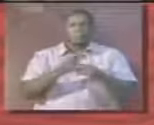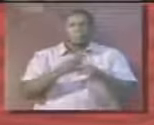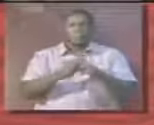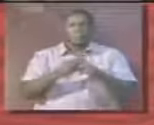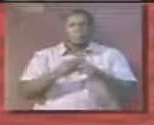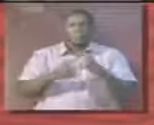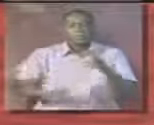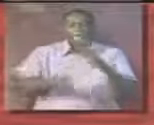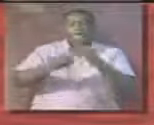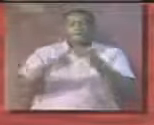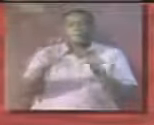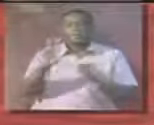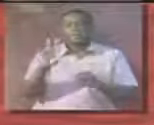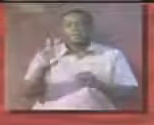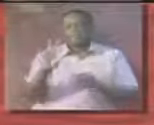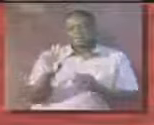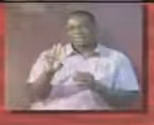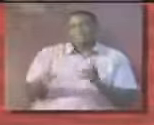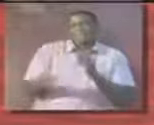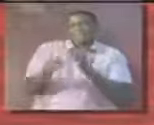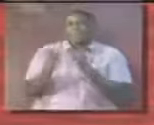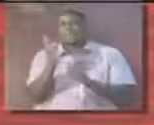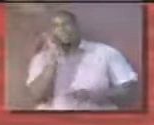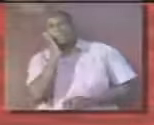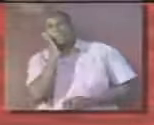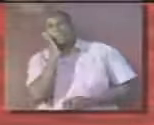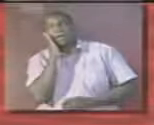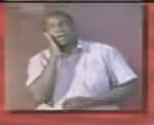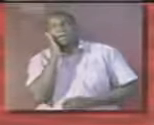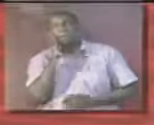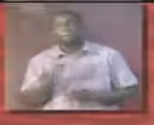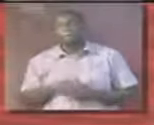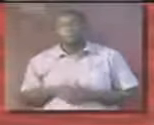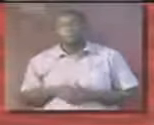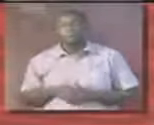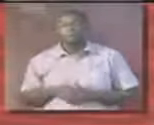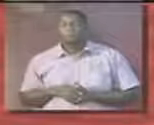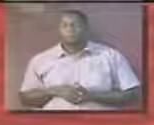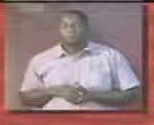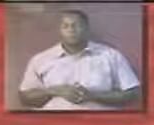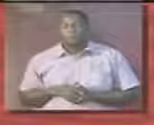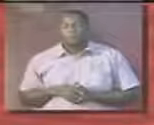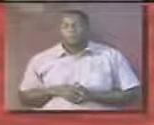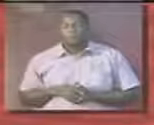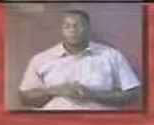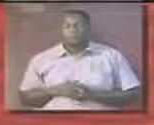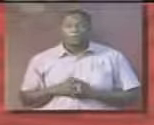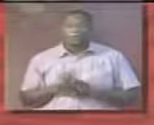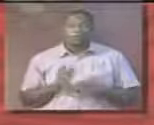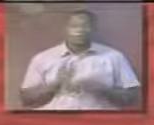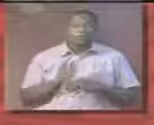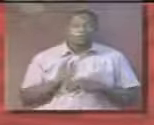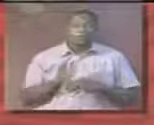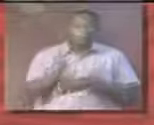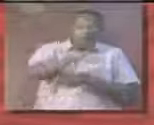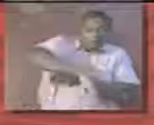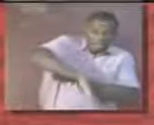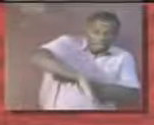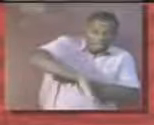67 additional beds to the grid. It is important to know that overnight, 10 of those beds were used